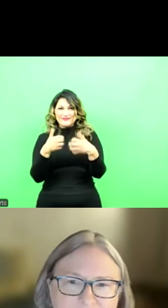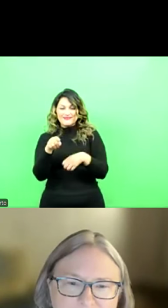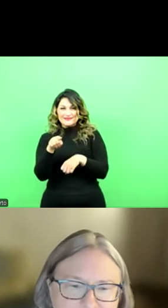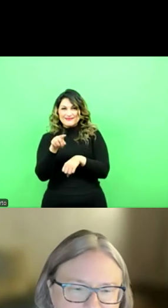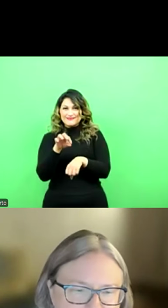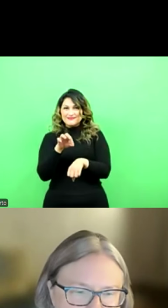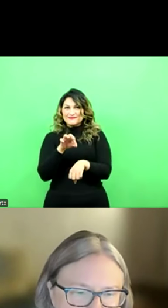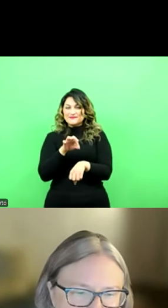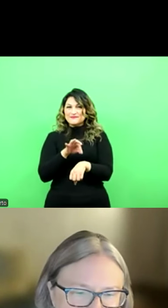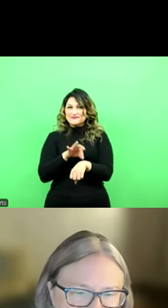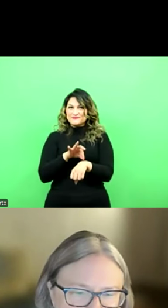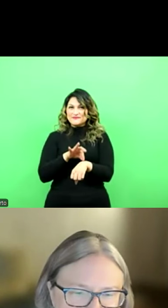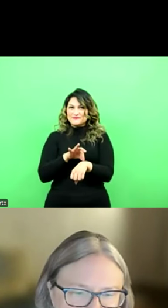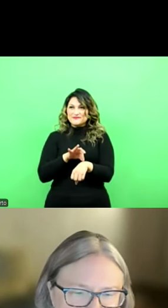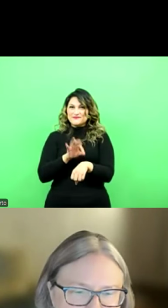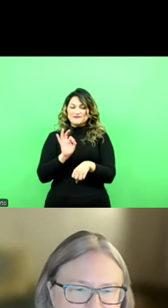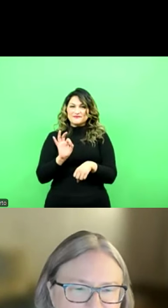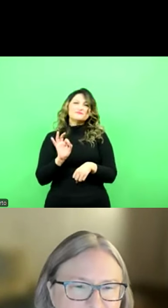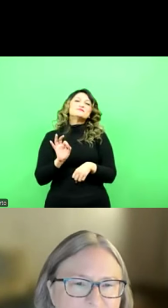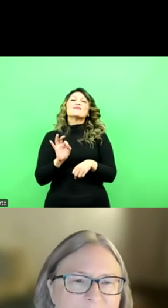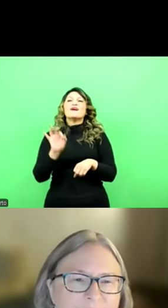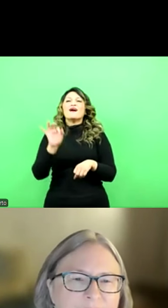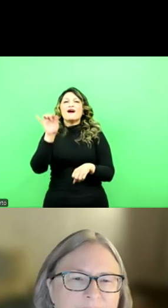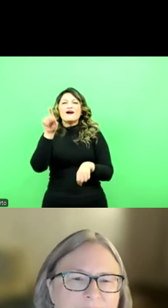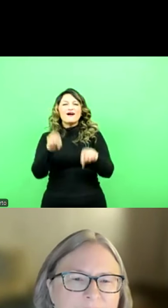answering by the presentation. But